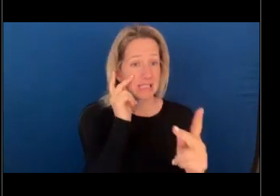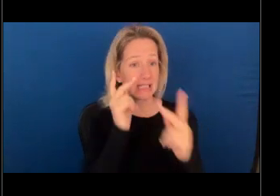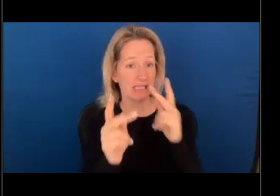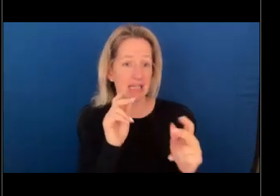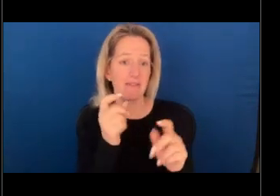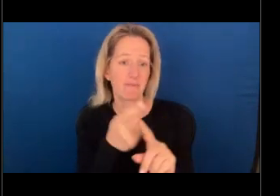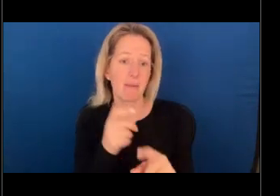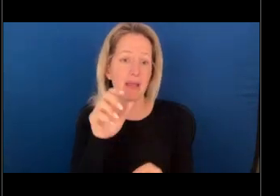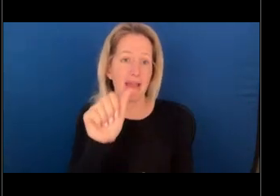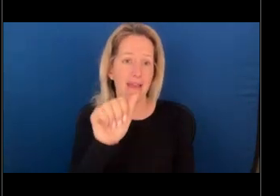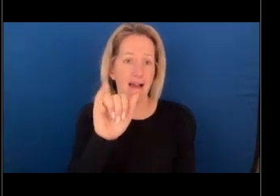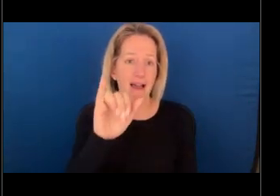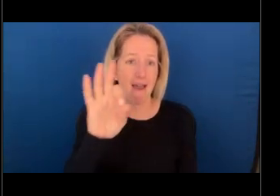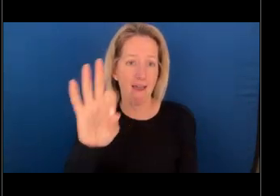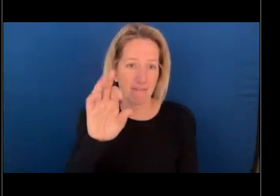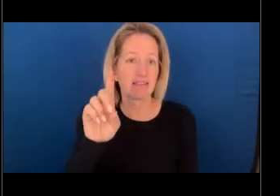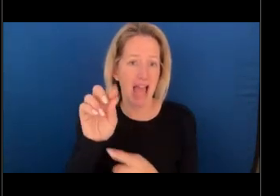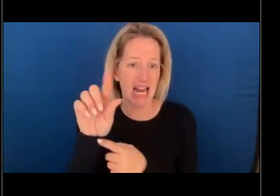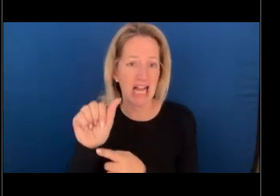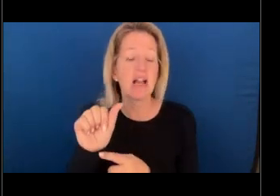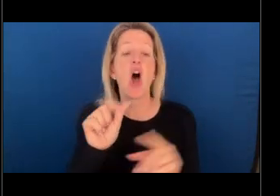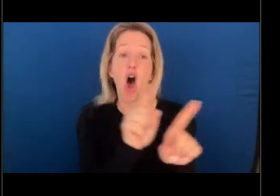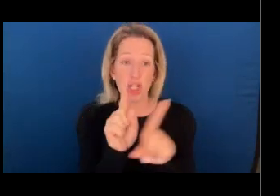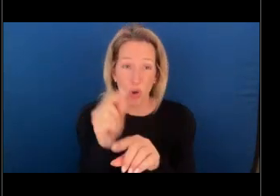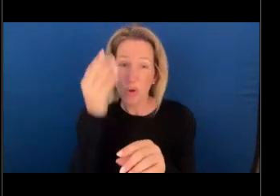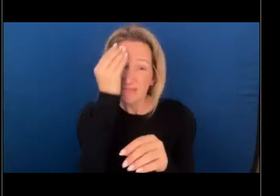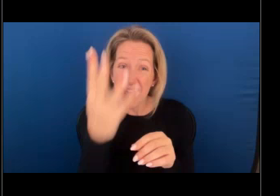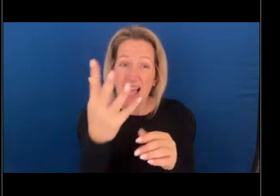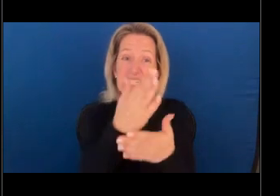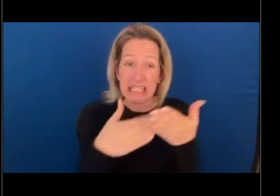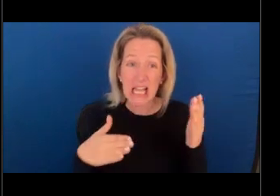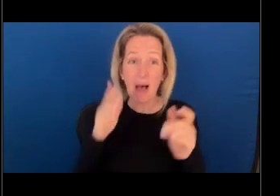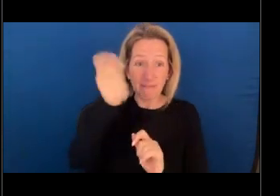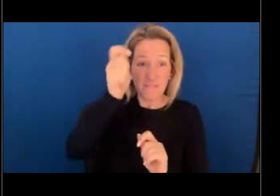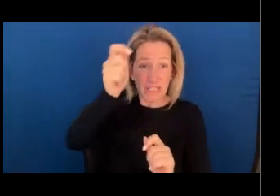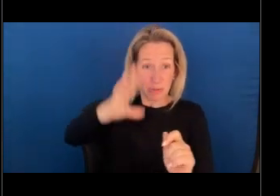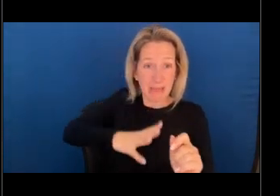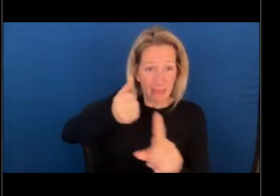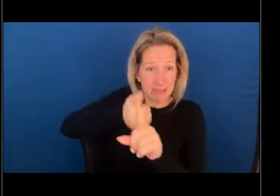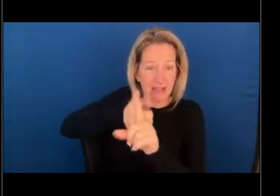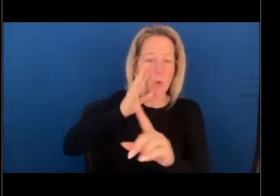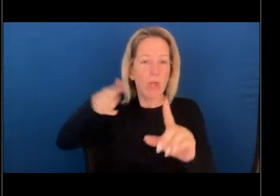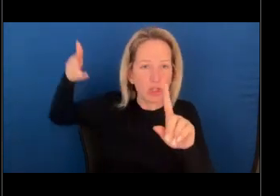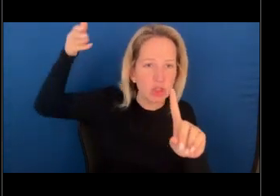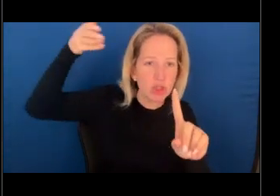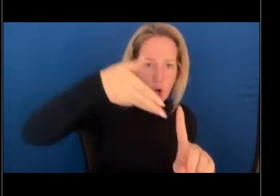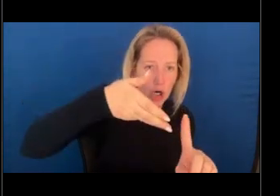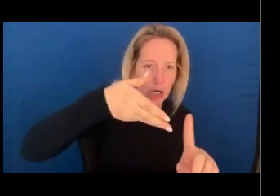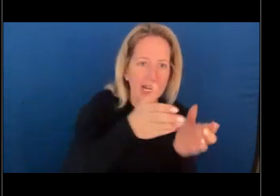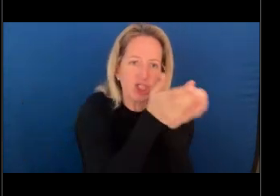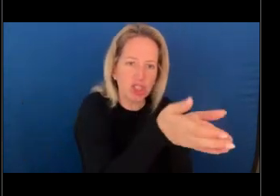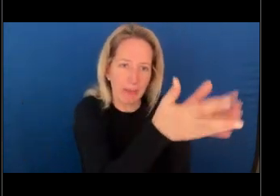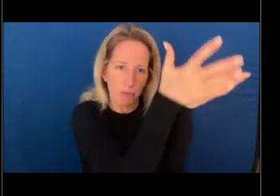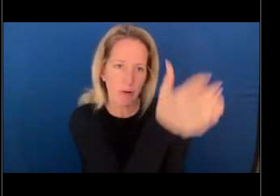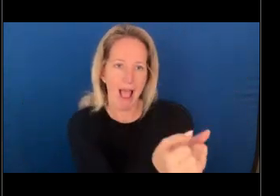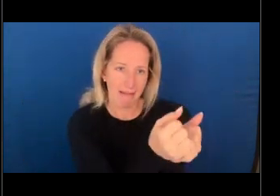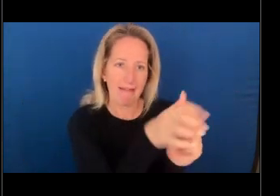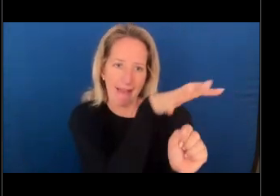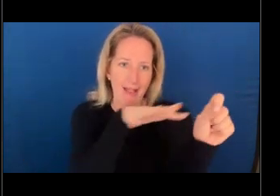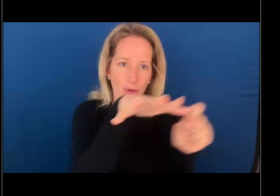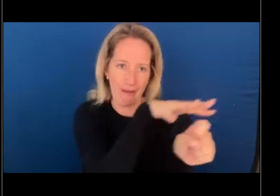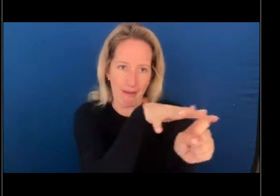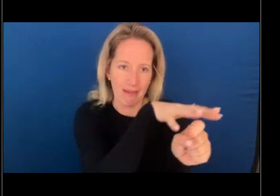there's actually a tendency for some fishermen to specifically target shipwrecks. Each of those yellow points on this map represents